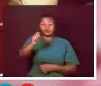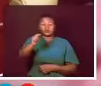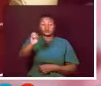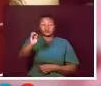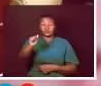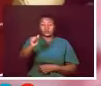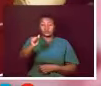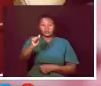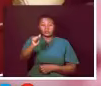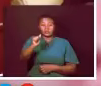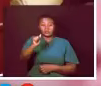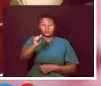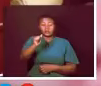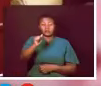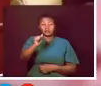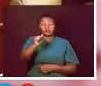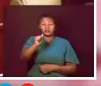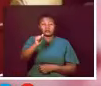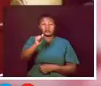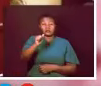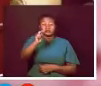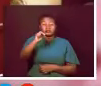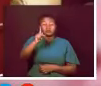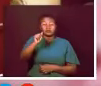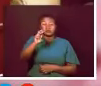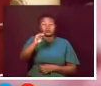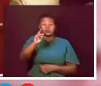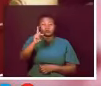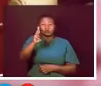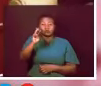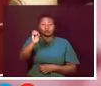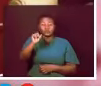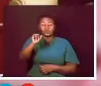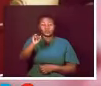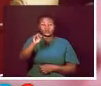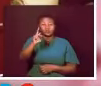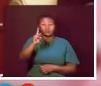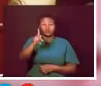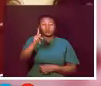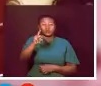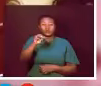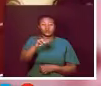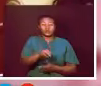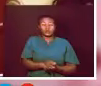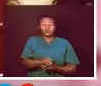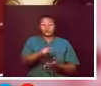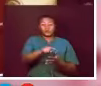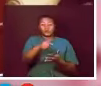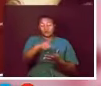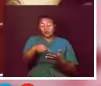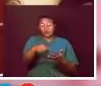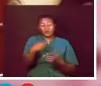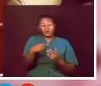Constituency: Supreme Kwanta, Kwesi Koko, Pewodie, Nazareth,